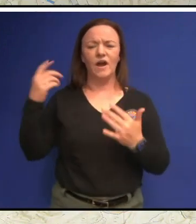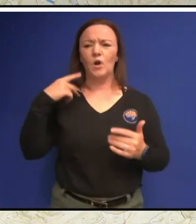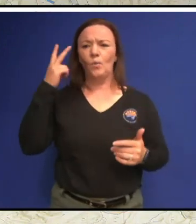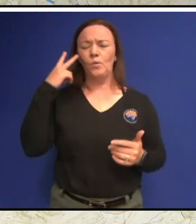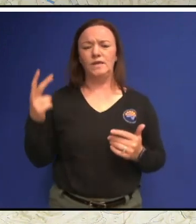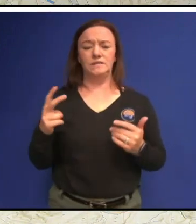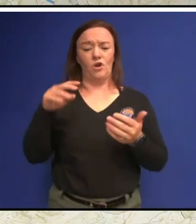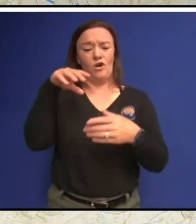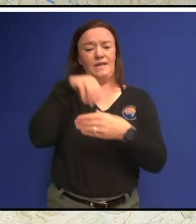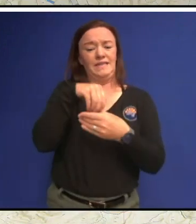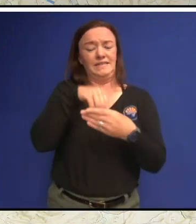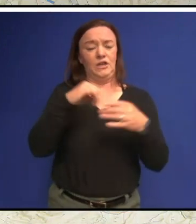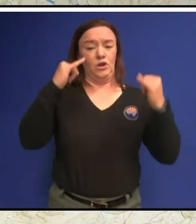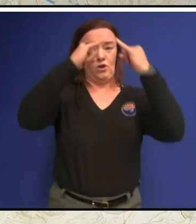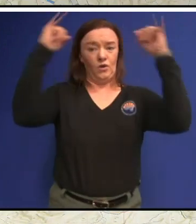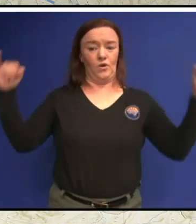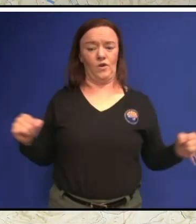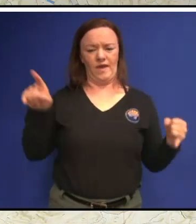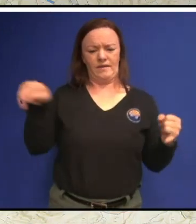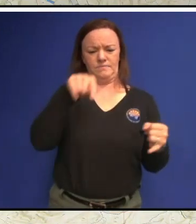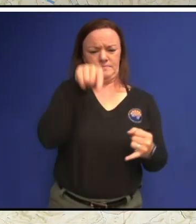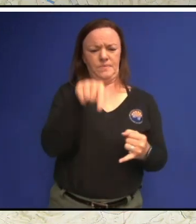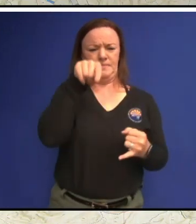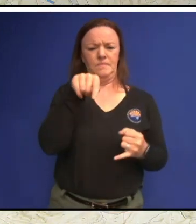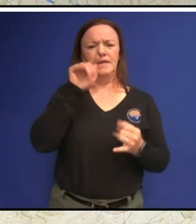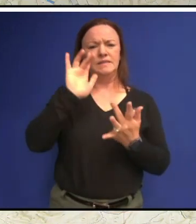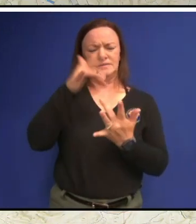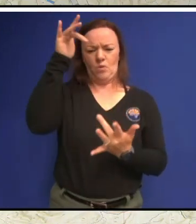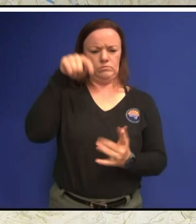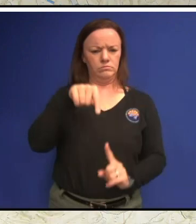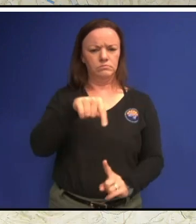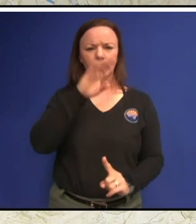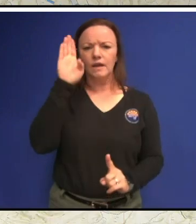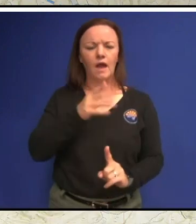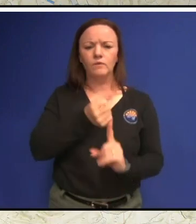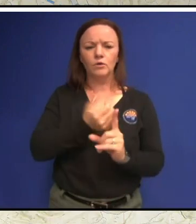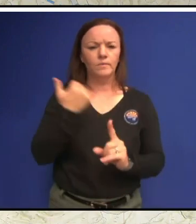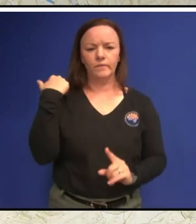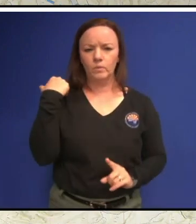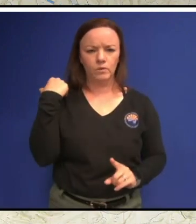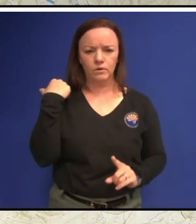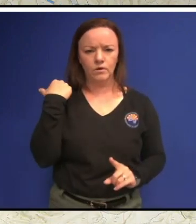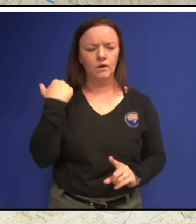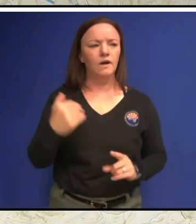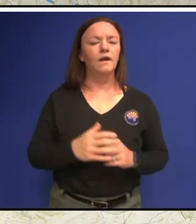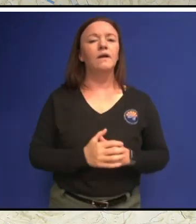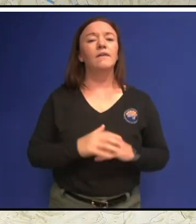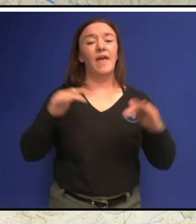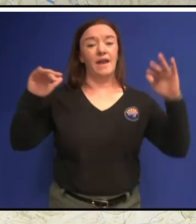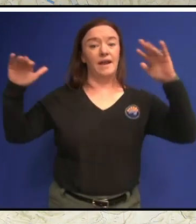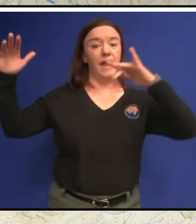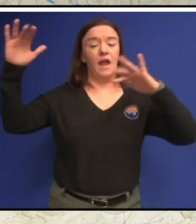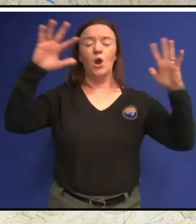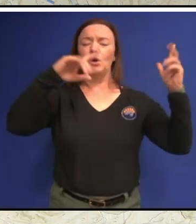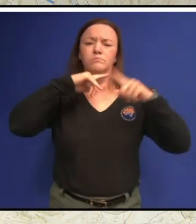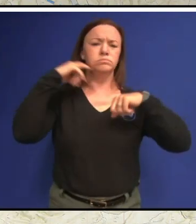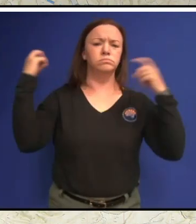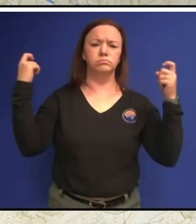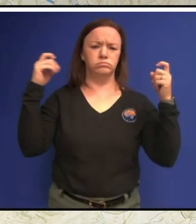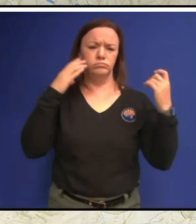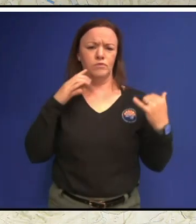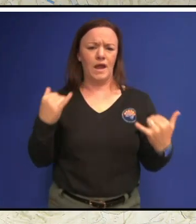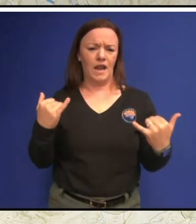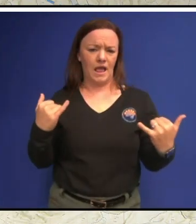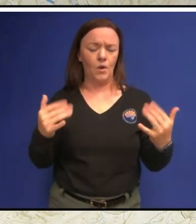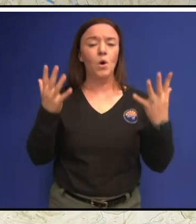interior where it had never popped up before. This incredibly dry air that we're dealing with right now, humidity's